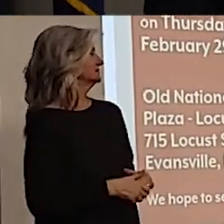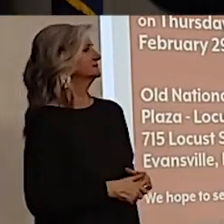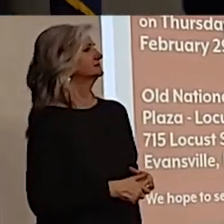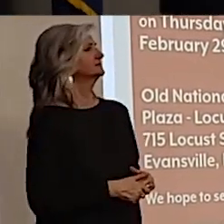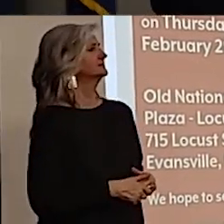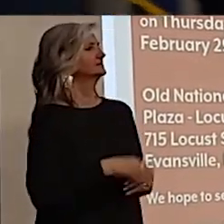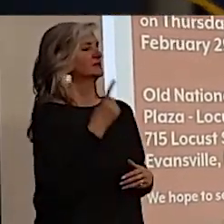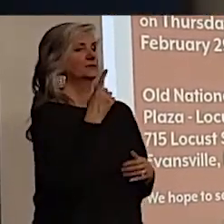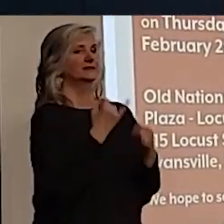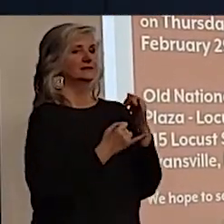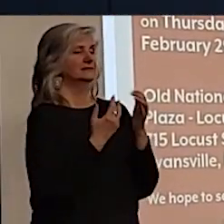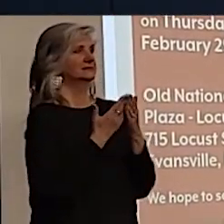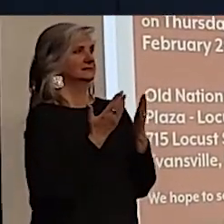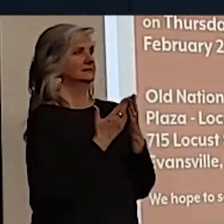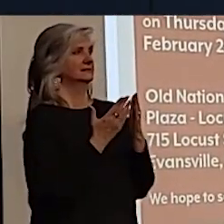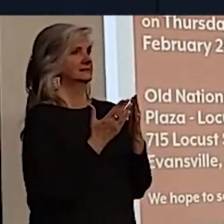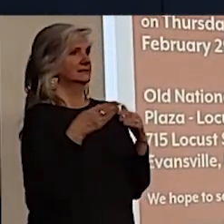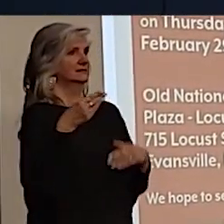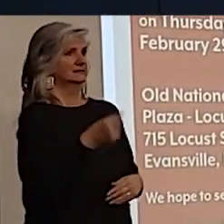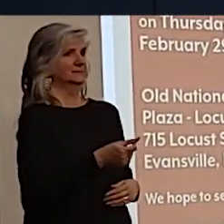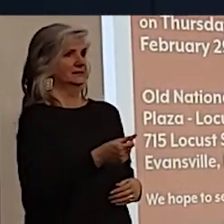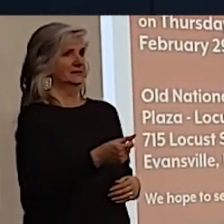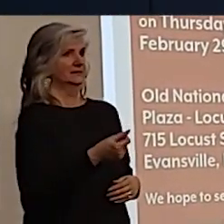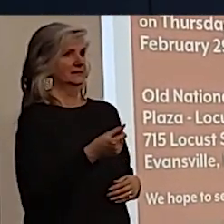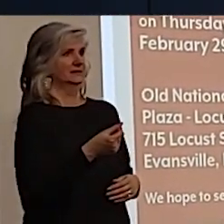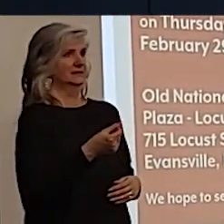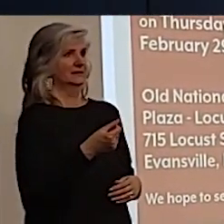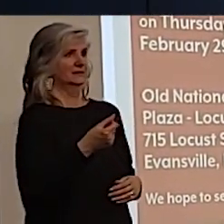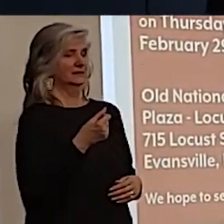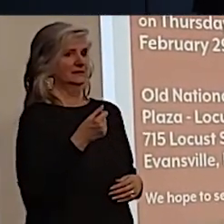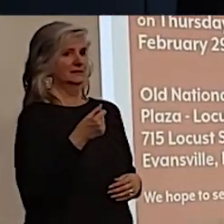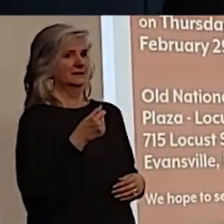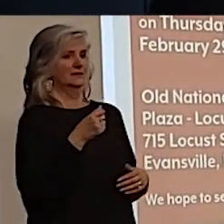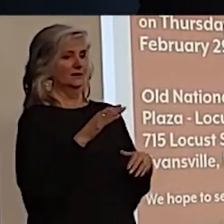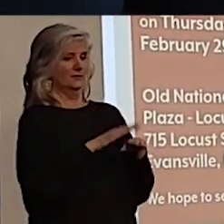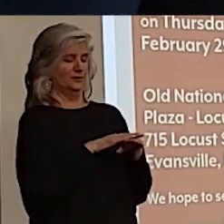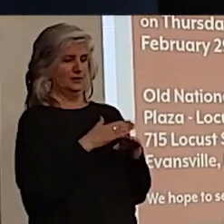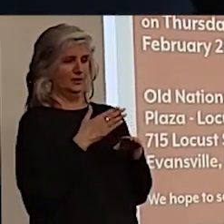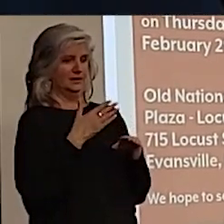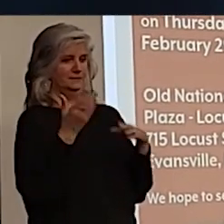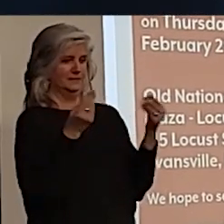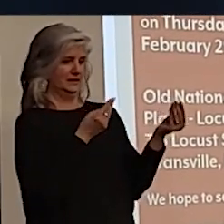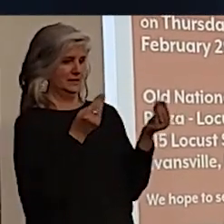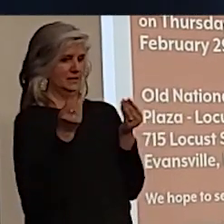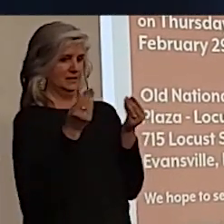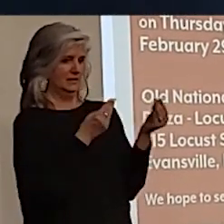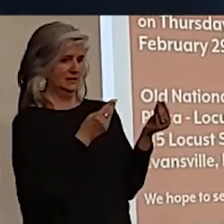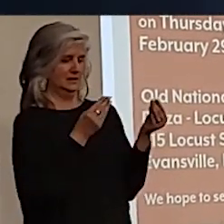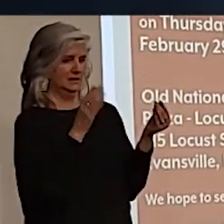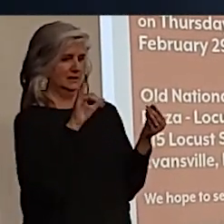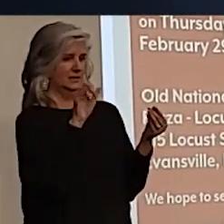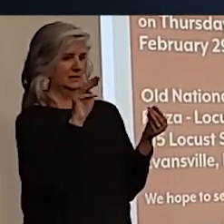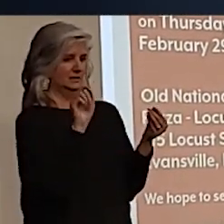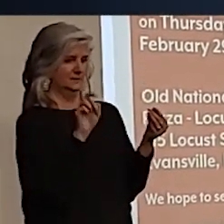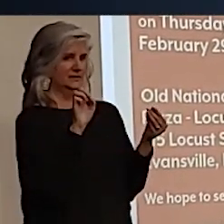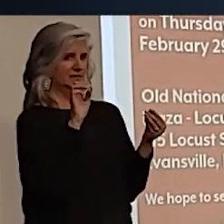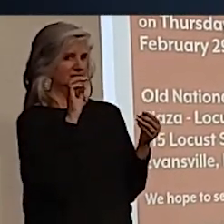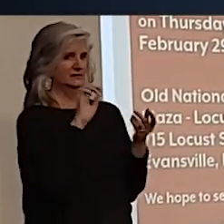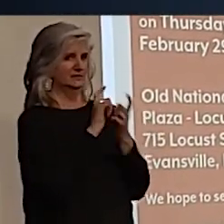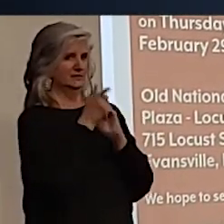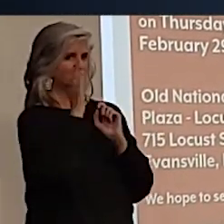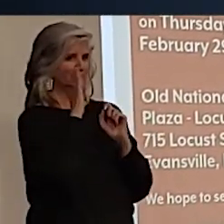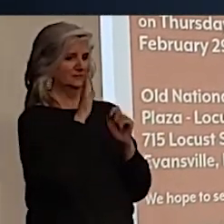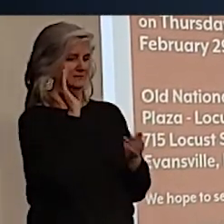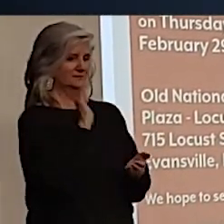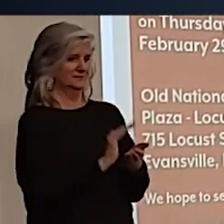And one last thing, spending on mitigating climate change actually will bring rates down and improve